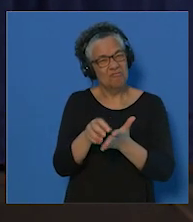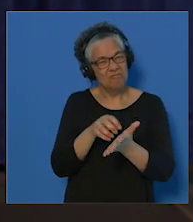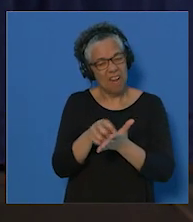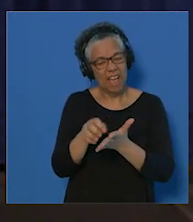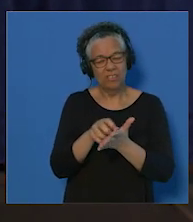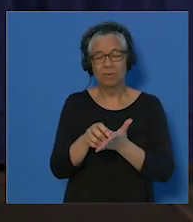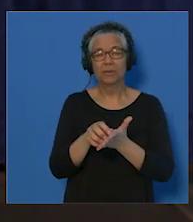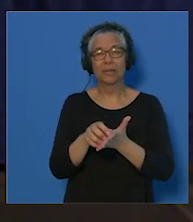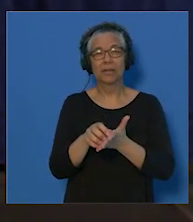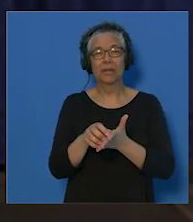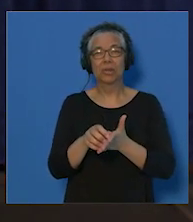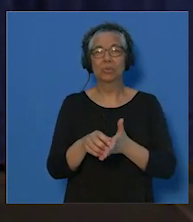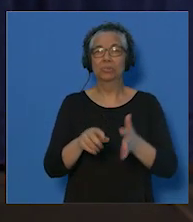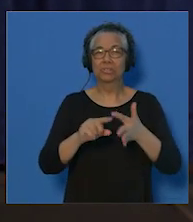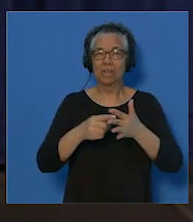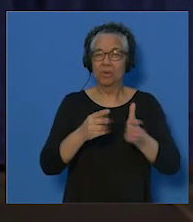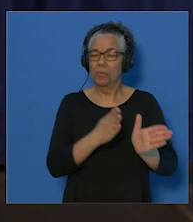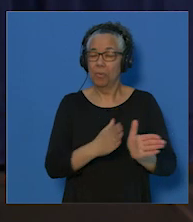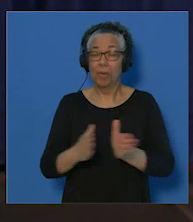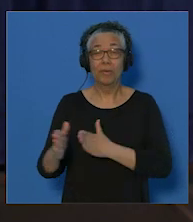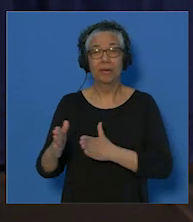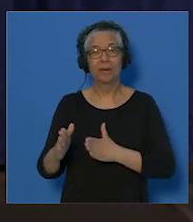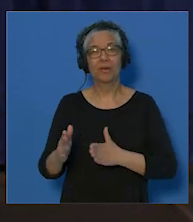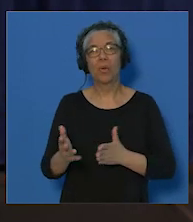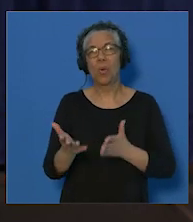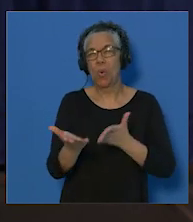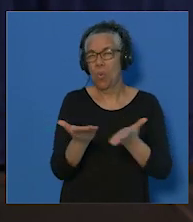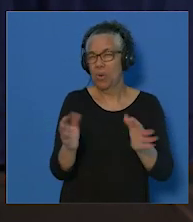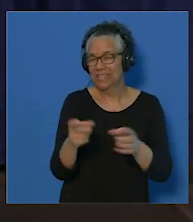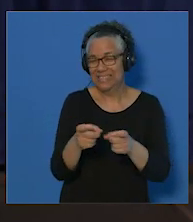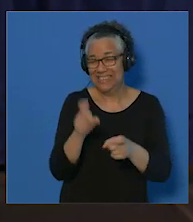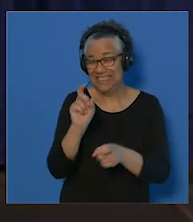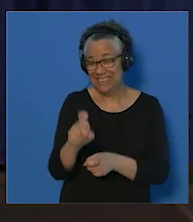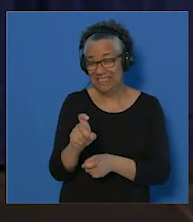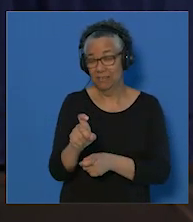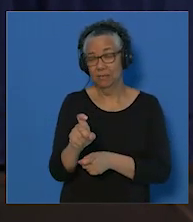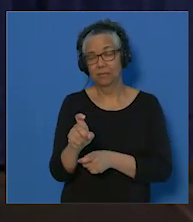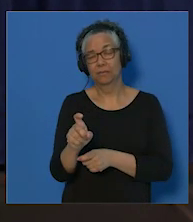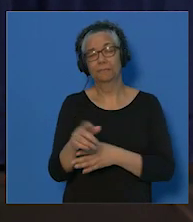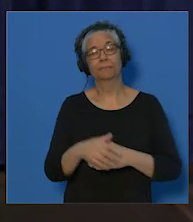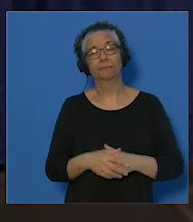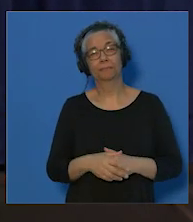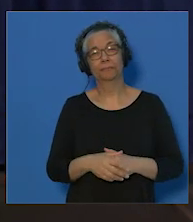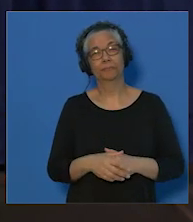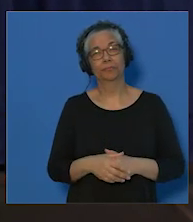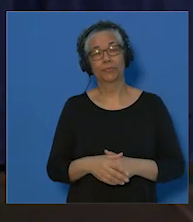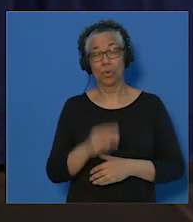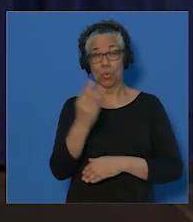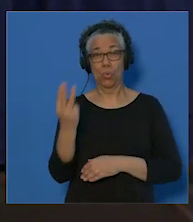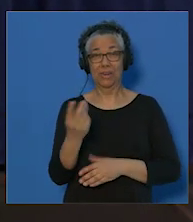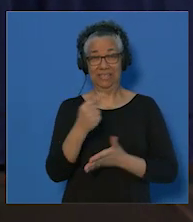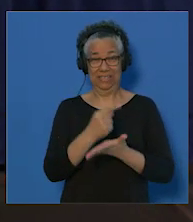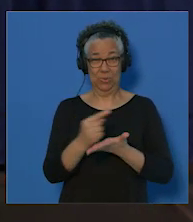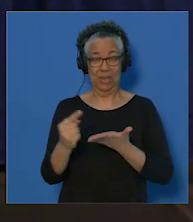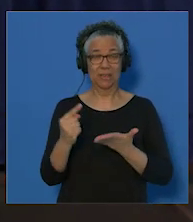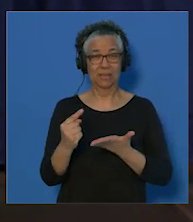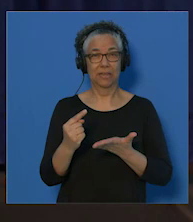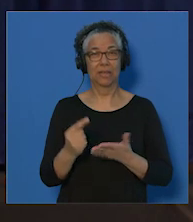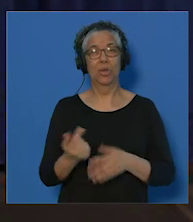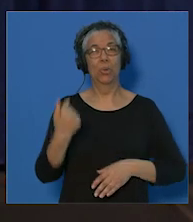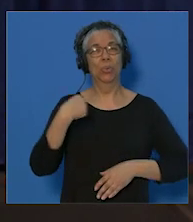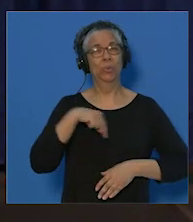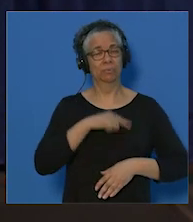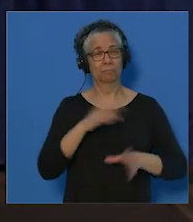buildings was developed with components detailing the various protocols required. On Wednesday this week, we held a meeting with all 3